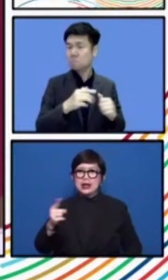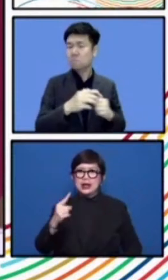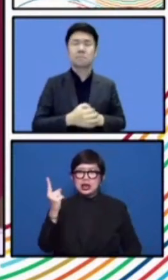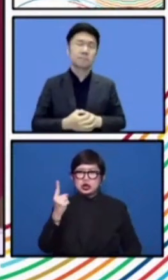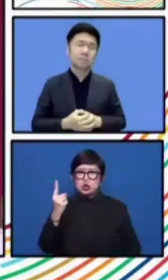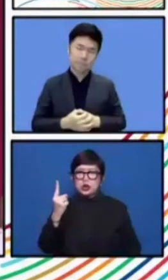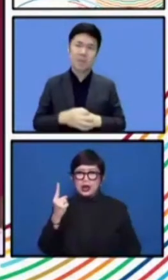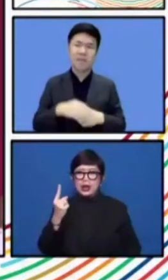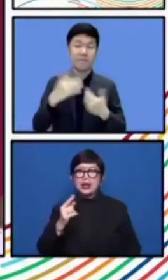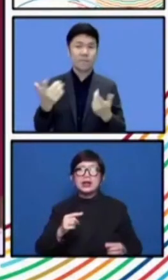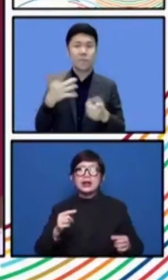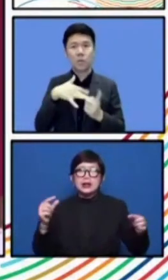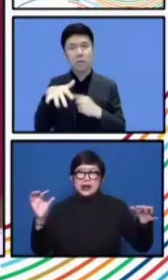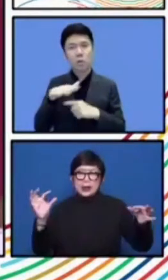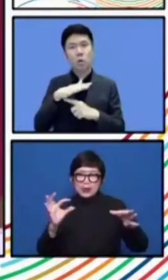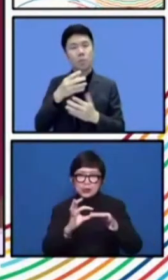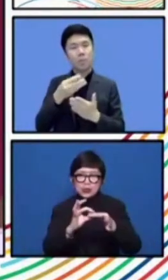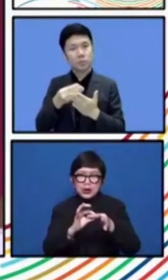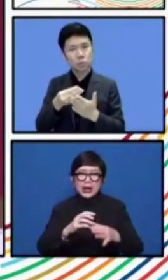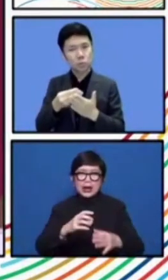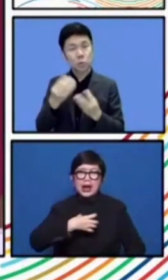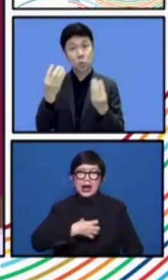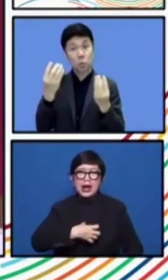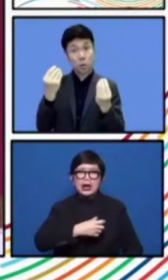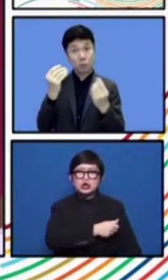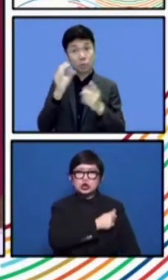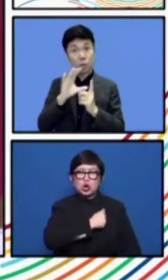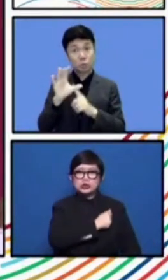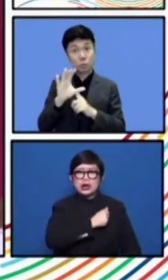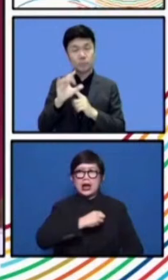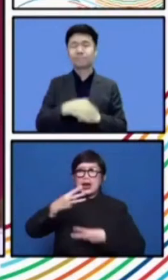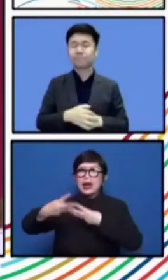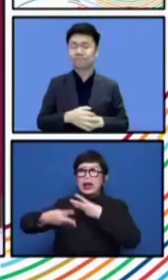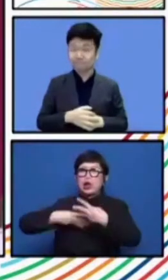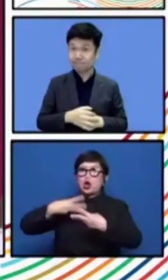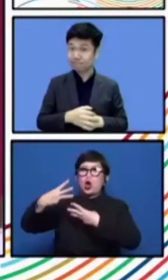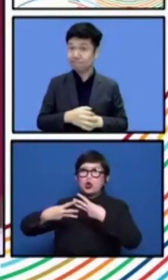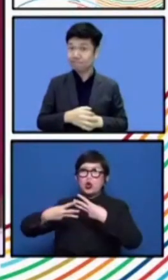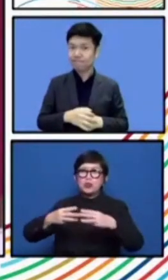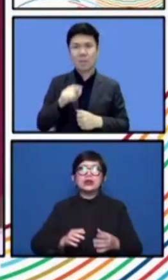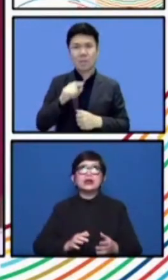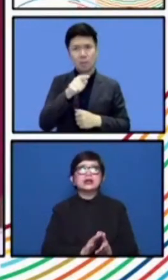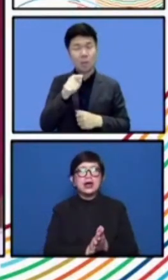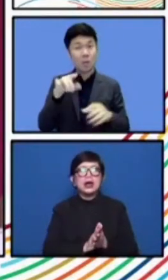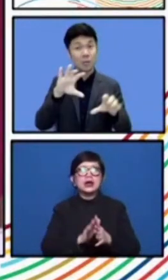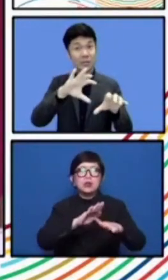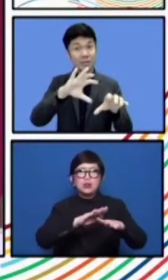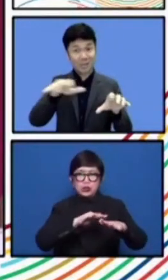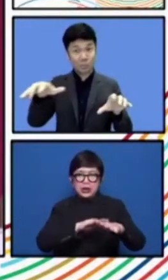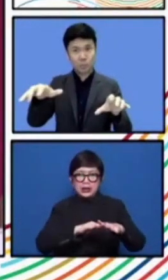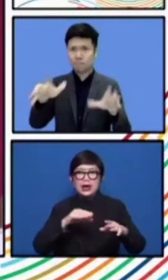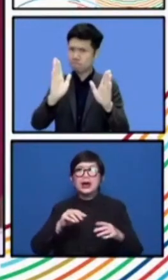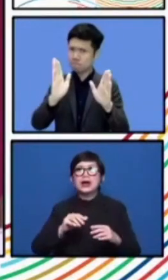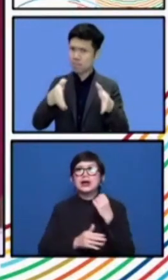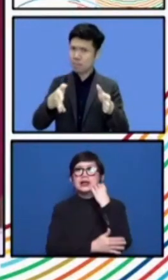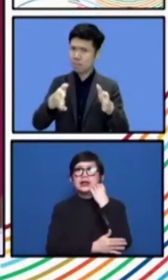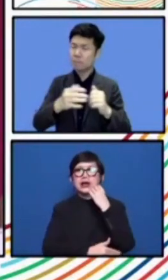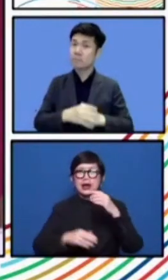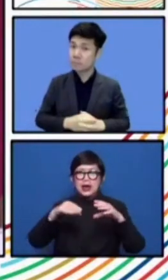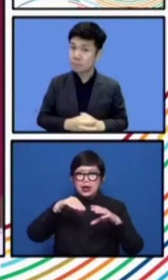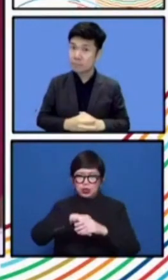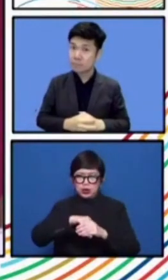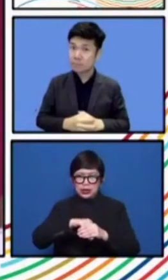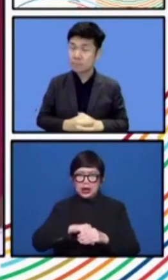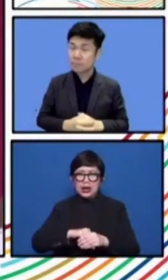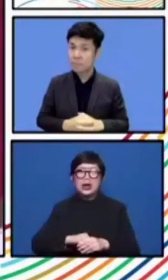surgeons and cultural rights state party to take specific measures to the maximums